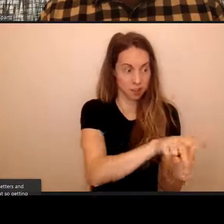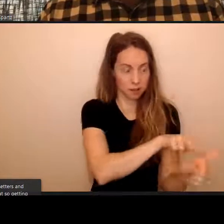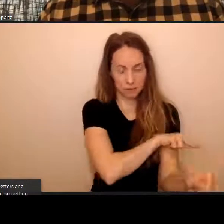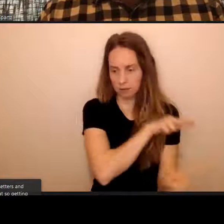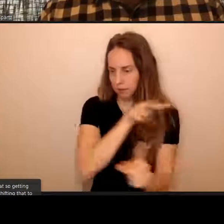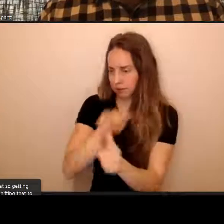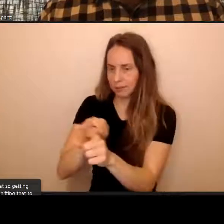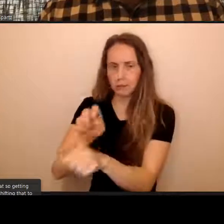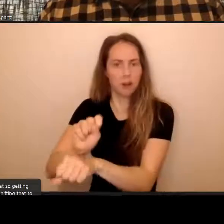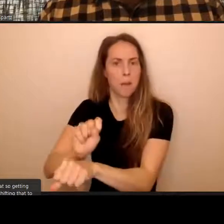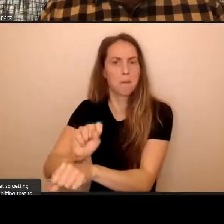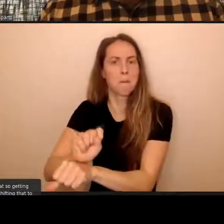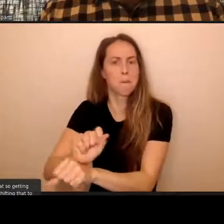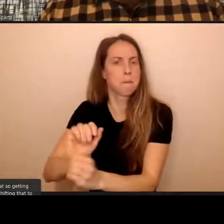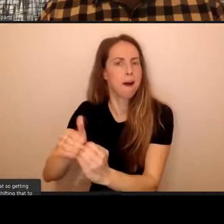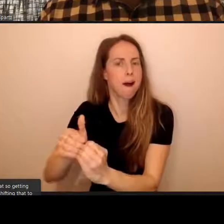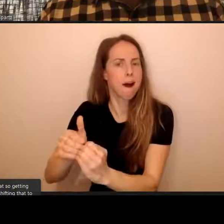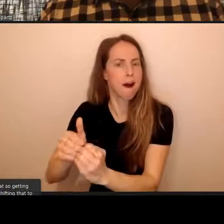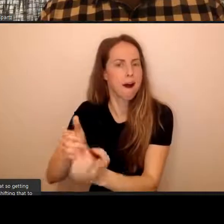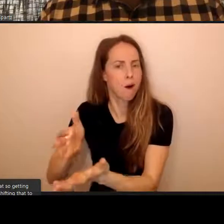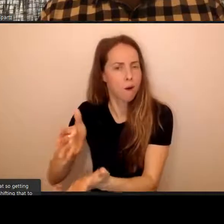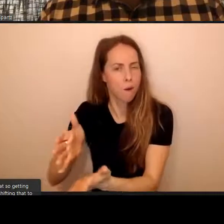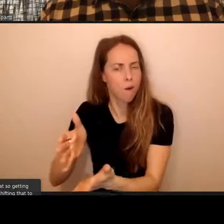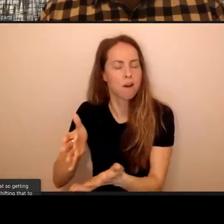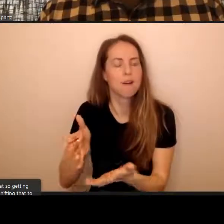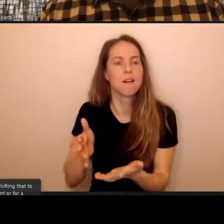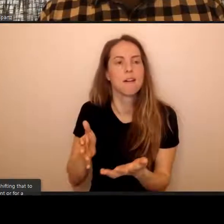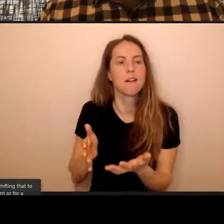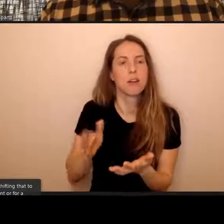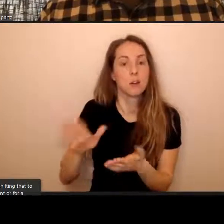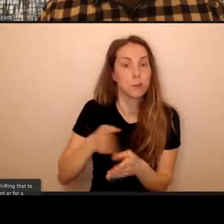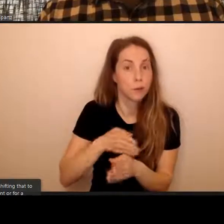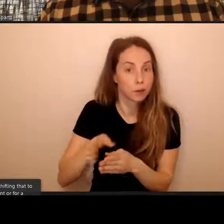what could you do for employment or for a career.